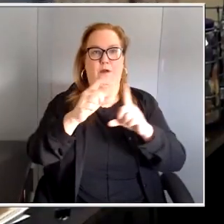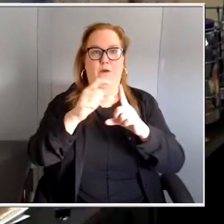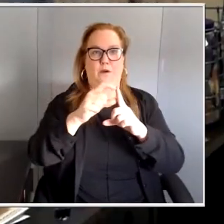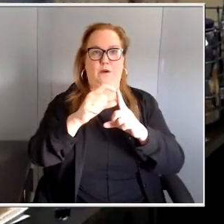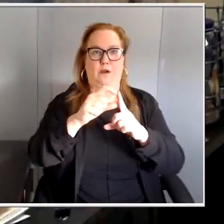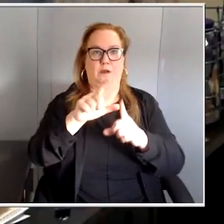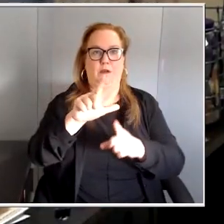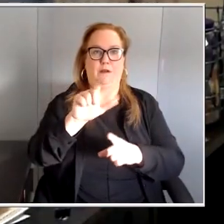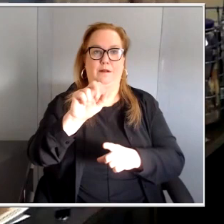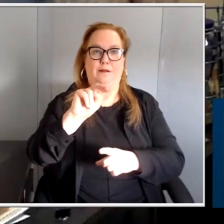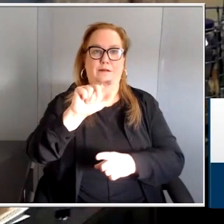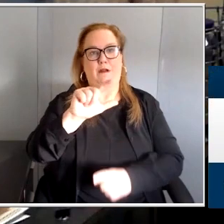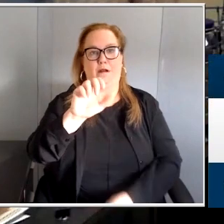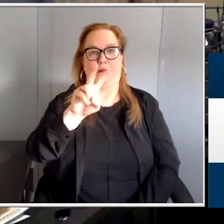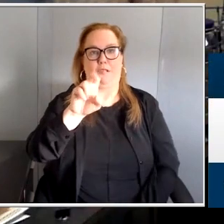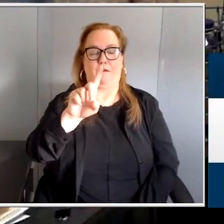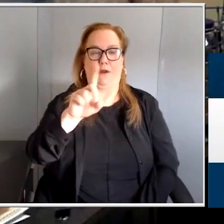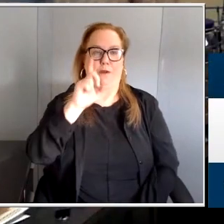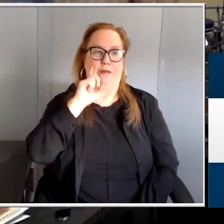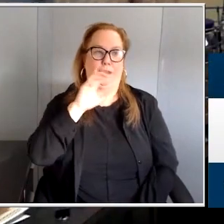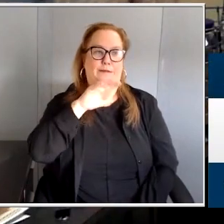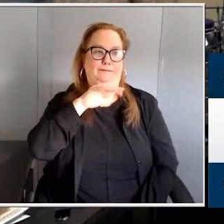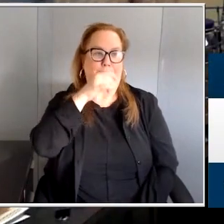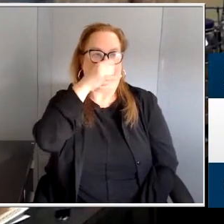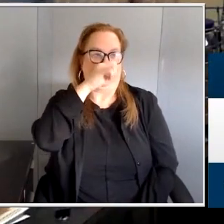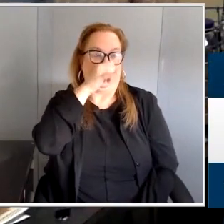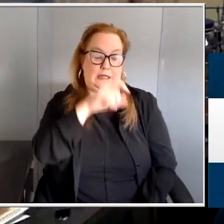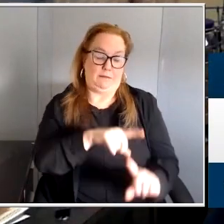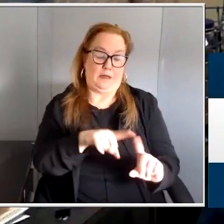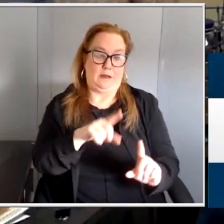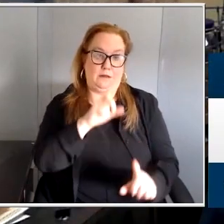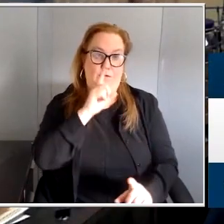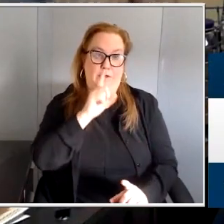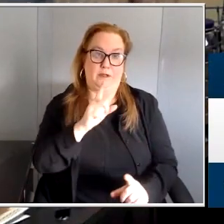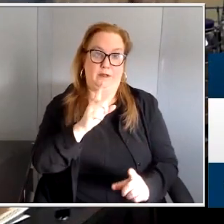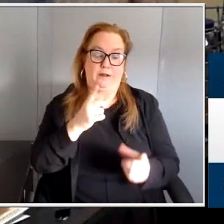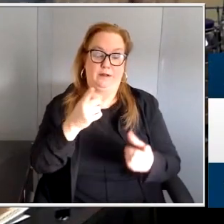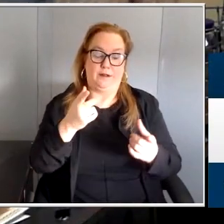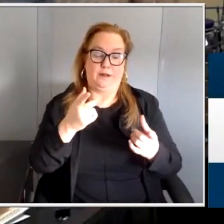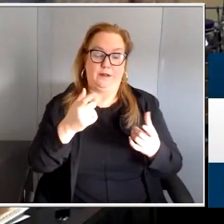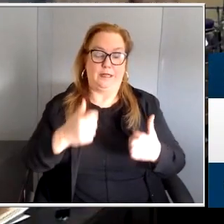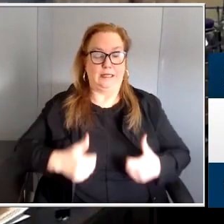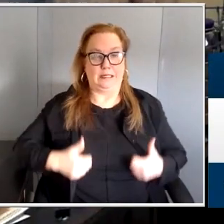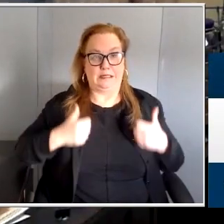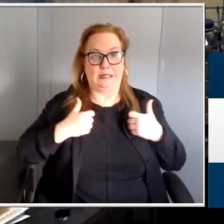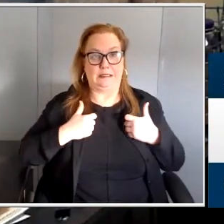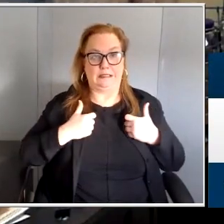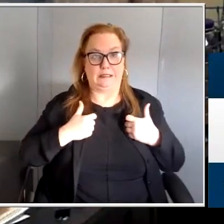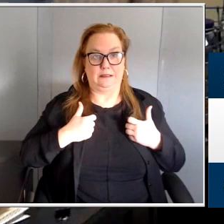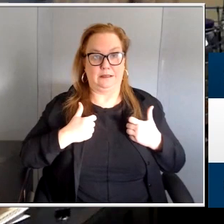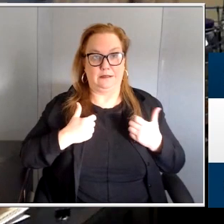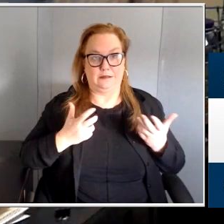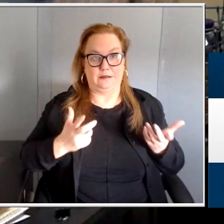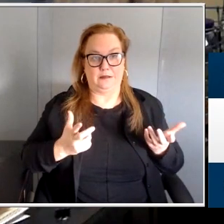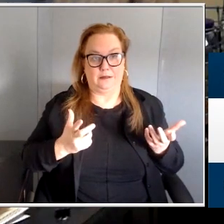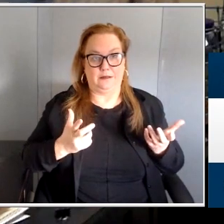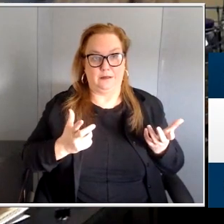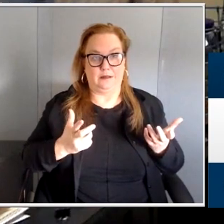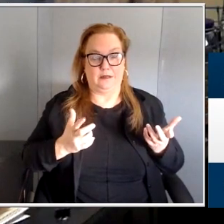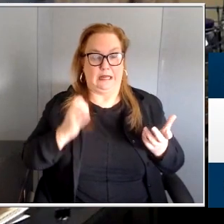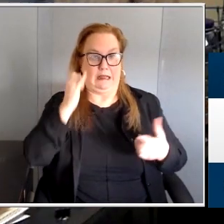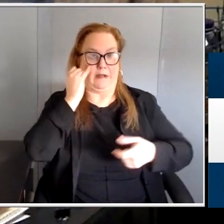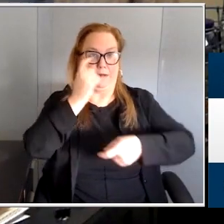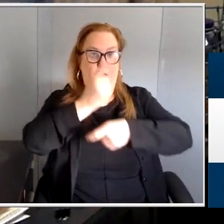rubbish, but in reality, it certainly does seem to exist. And I will go to Dr. Scrimshire and Dr. Hawkins. And, if I'm